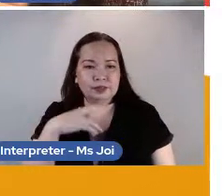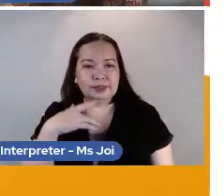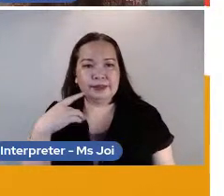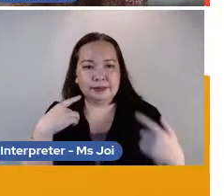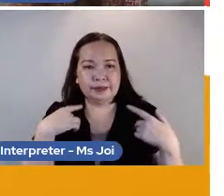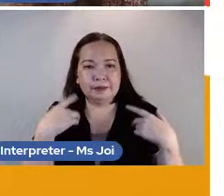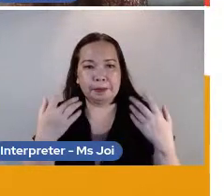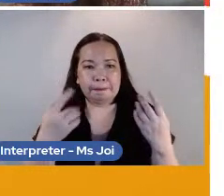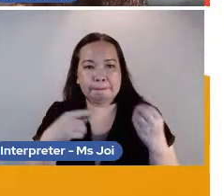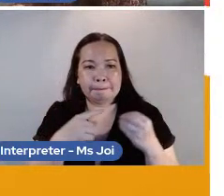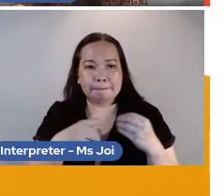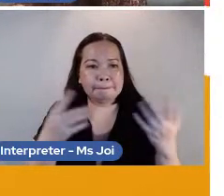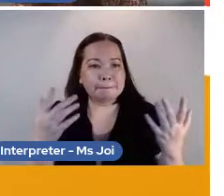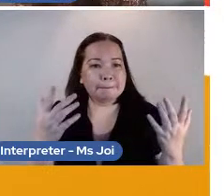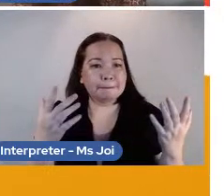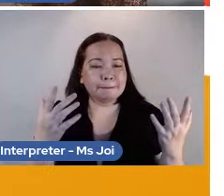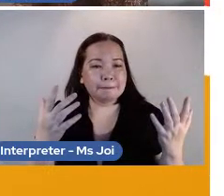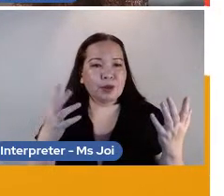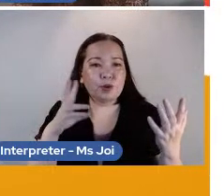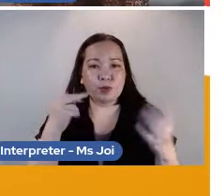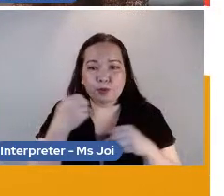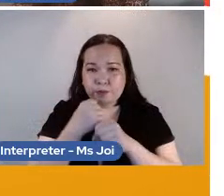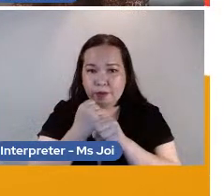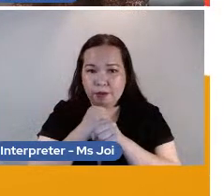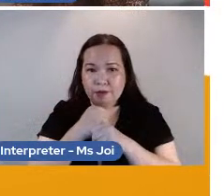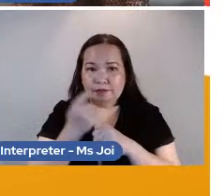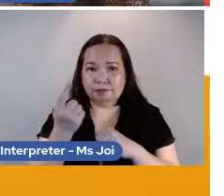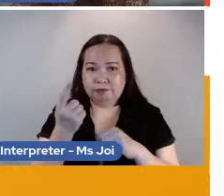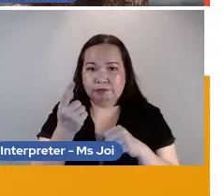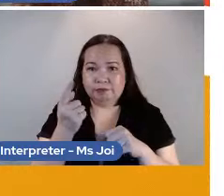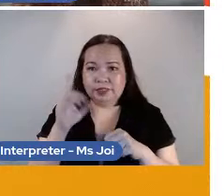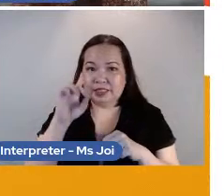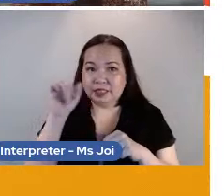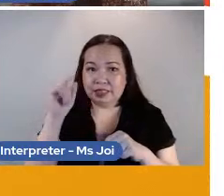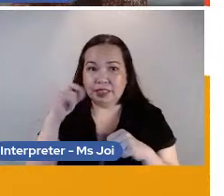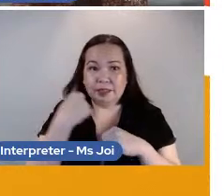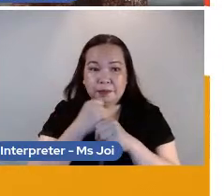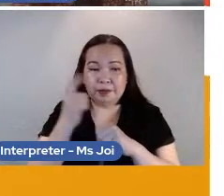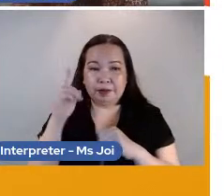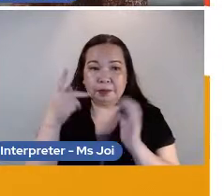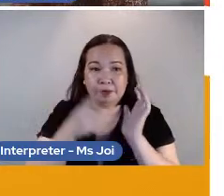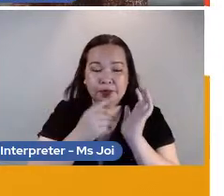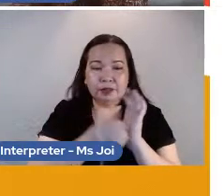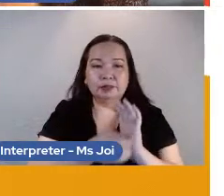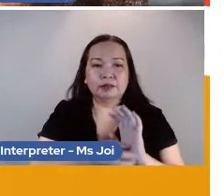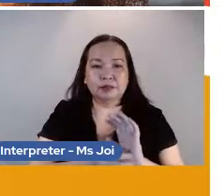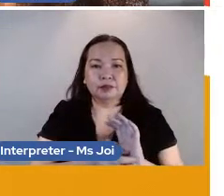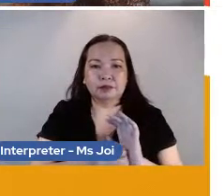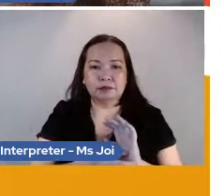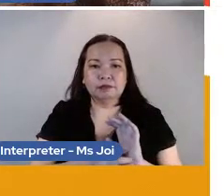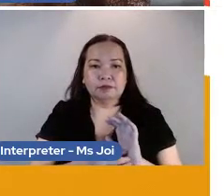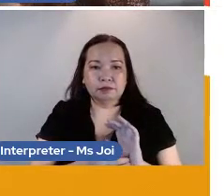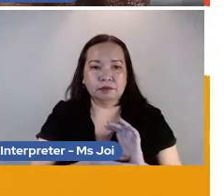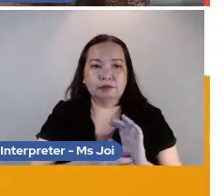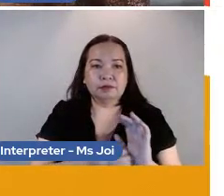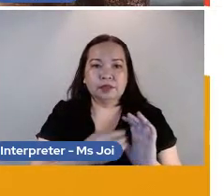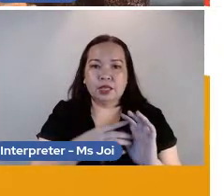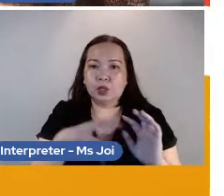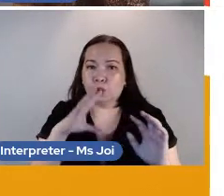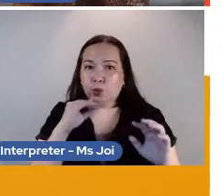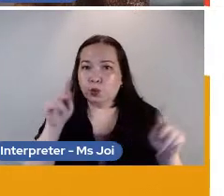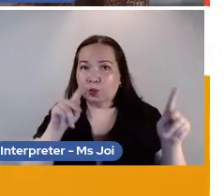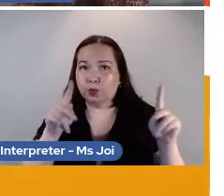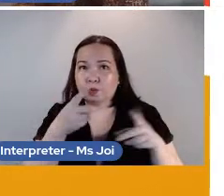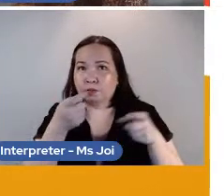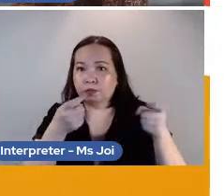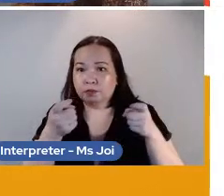such as when the page was created, as well as the location of the people managing the page. So 12 of